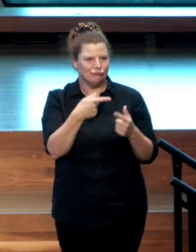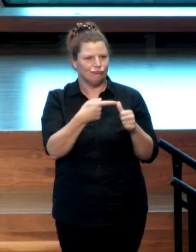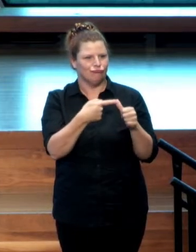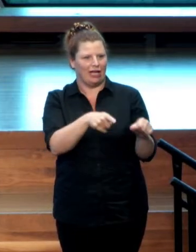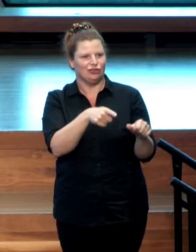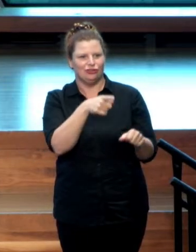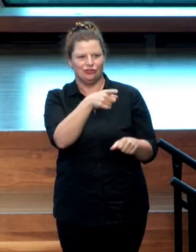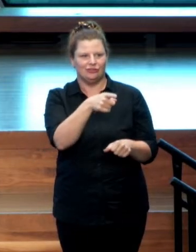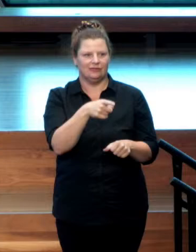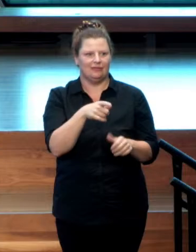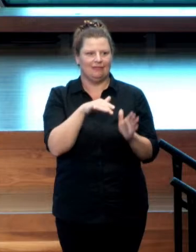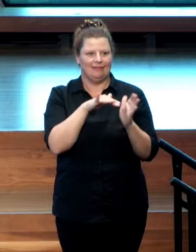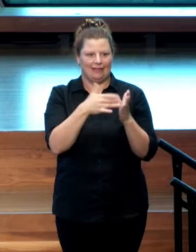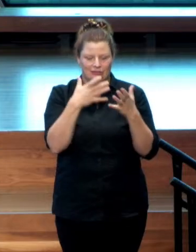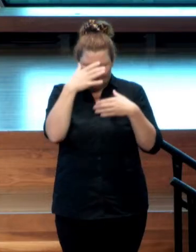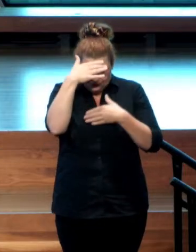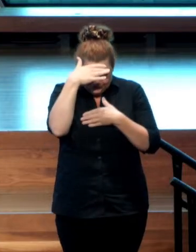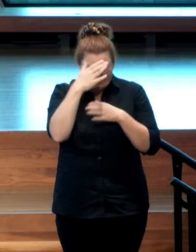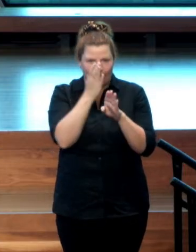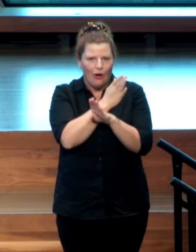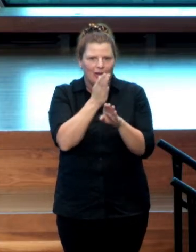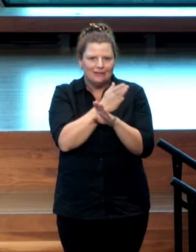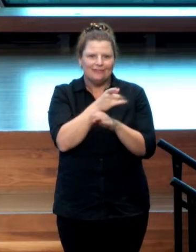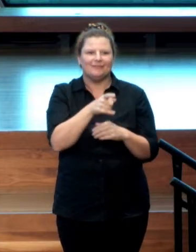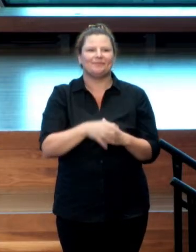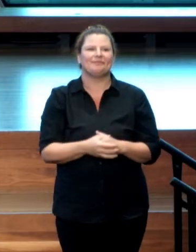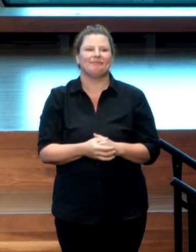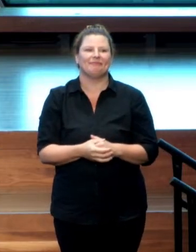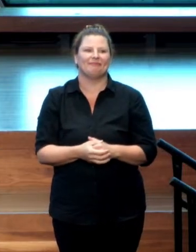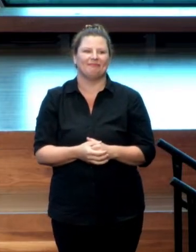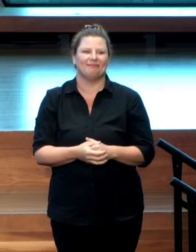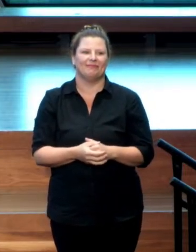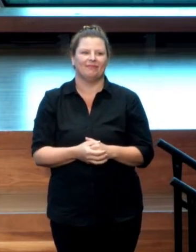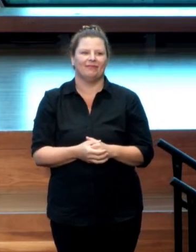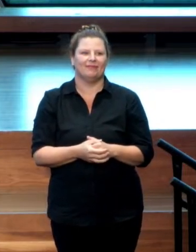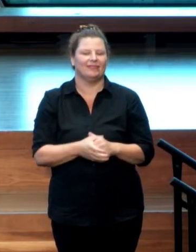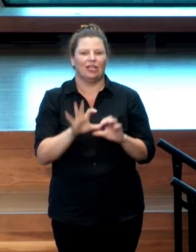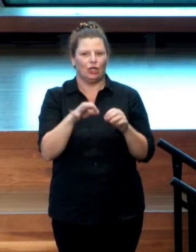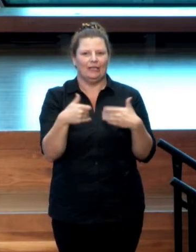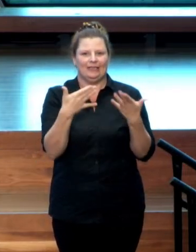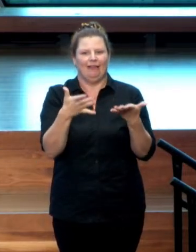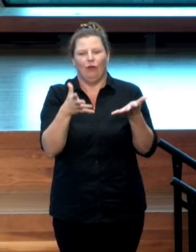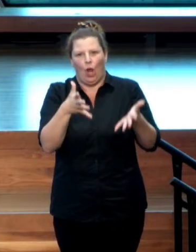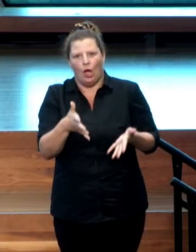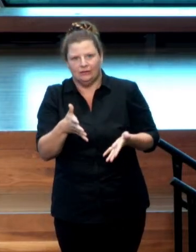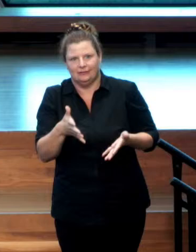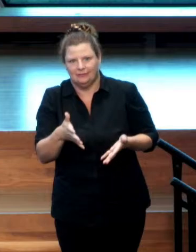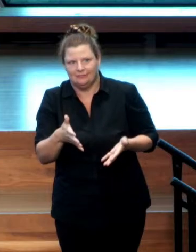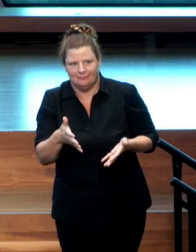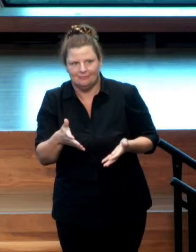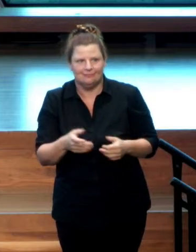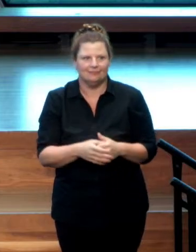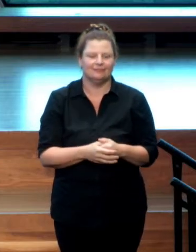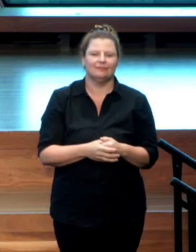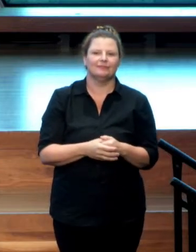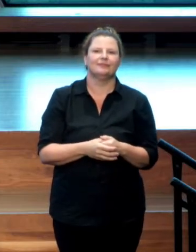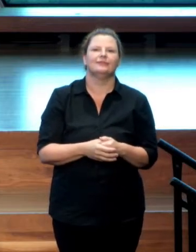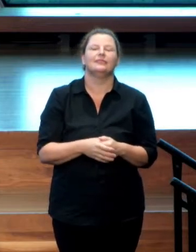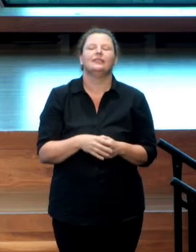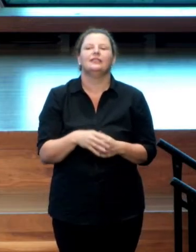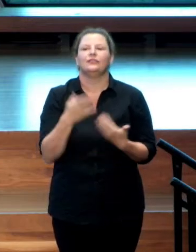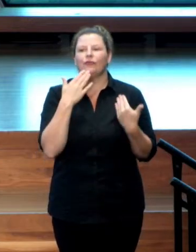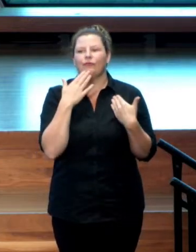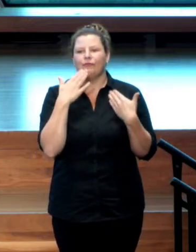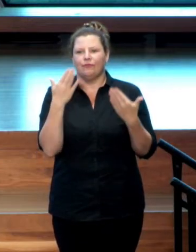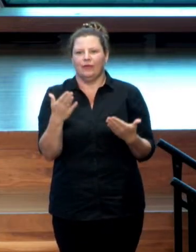here. And now she's just covered her head with my jacket. She doesn't give a lot away. Thank you. I